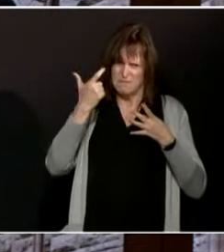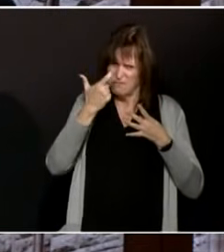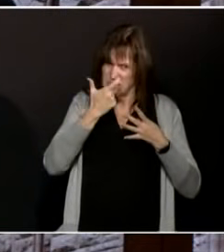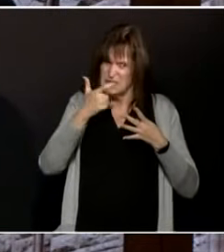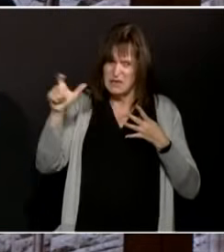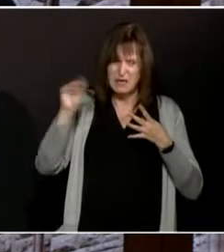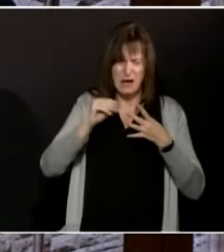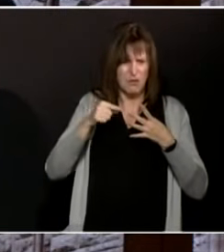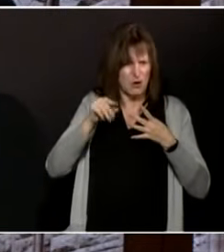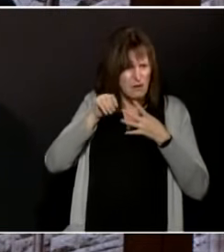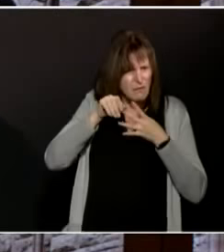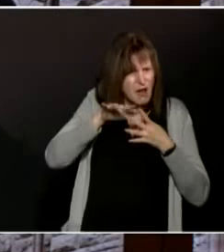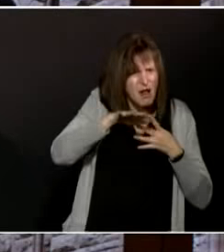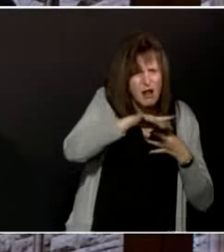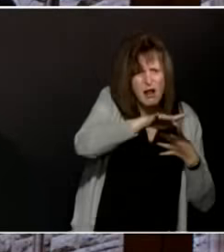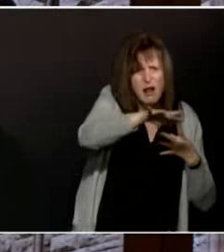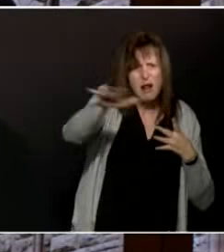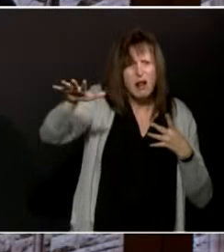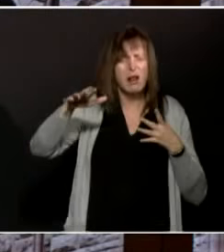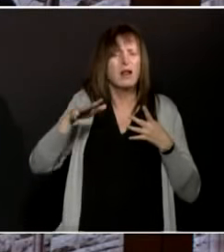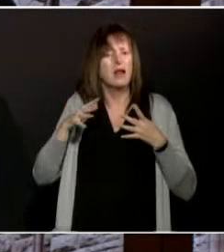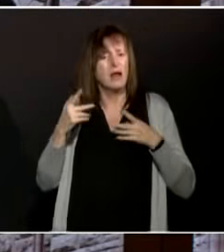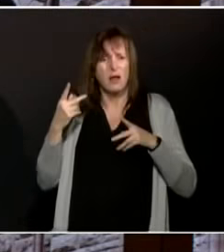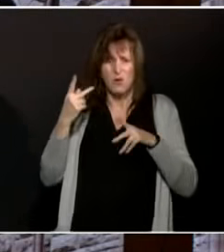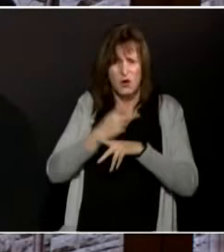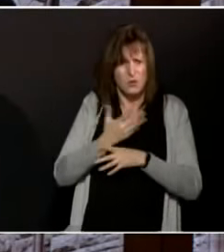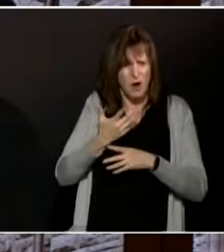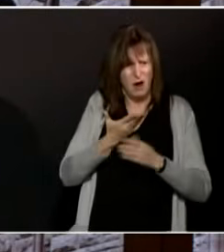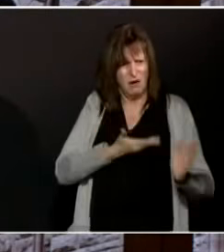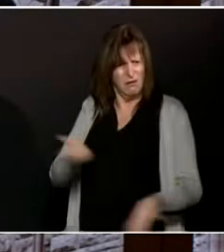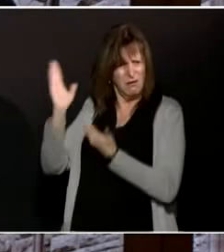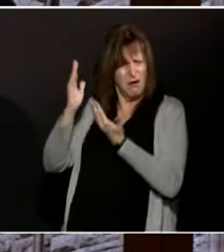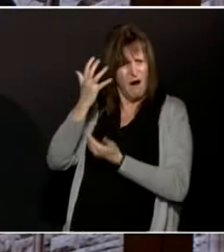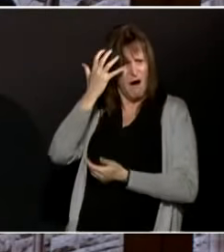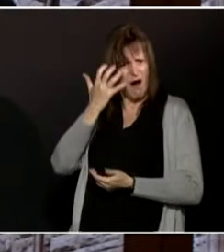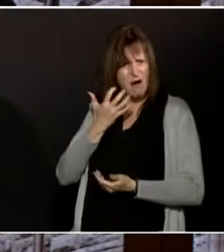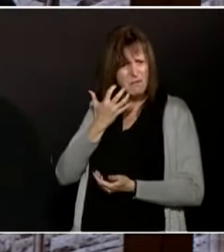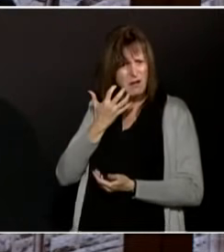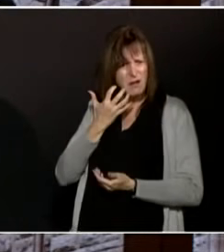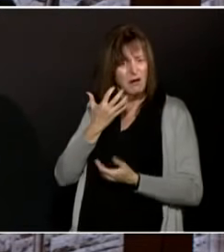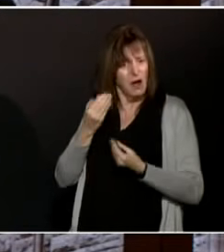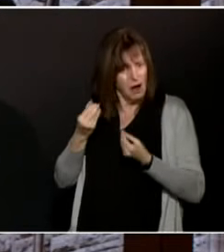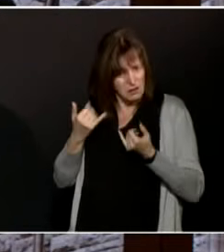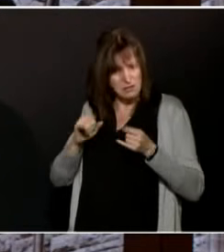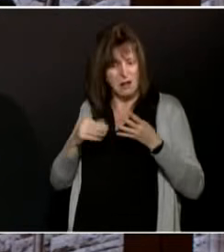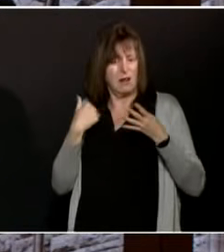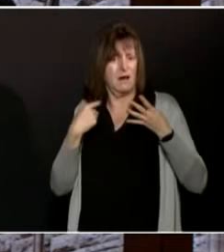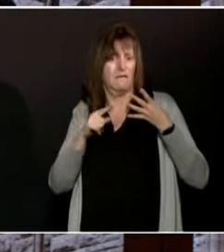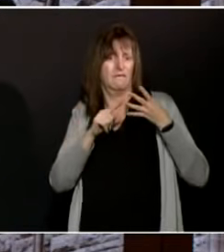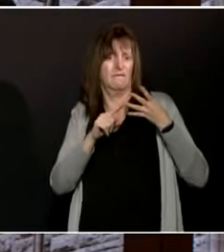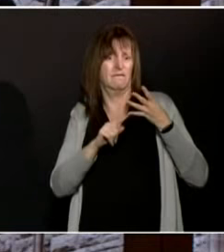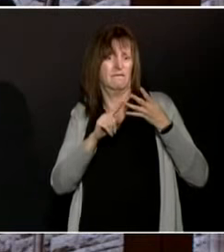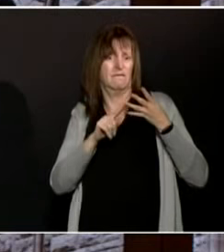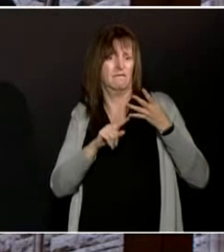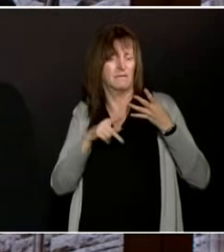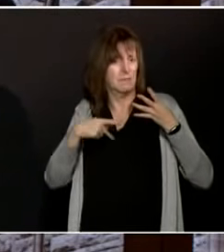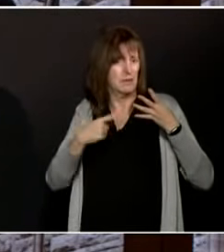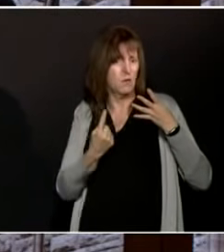hospitalizations. But we're also seeing a rise, small yet, but worrisome, of the P1, the so-called